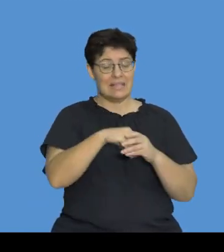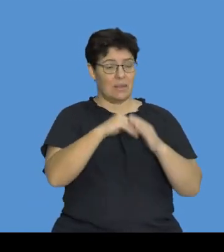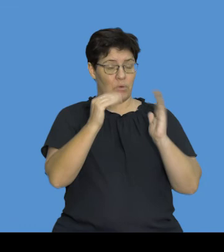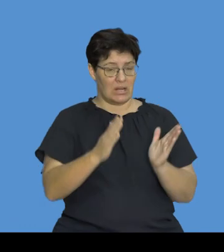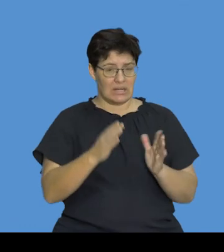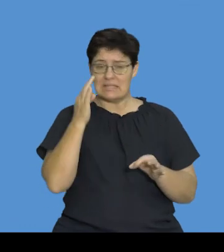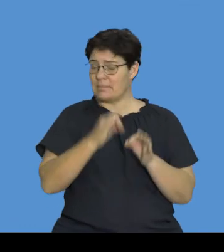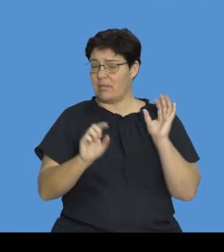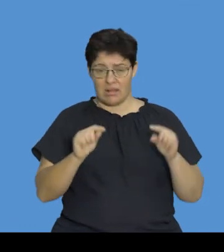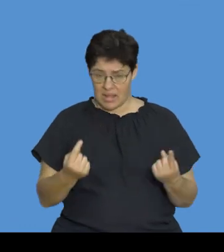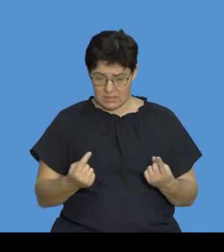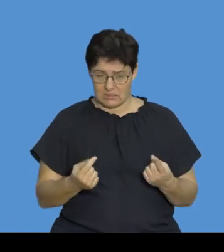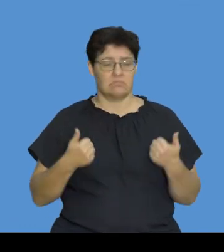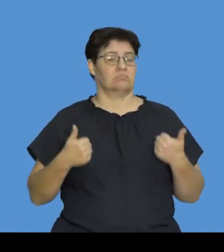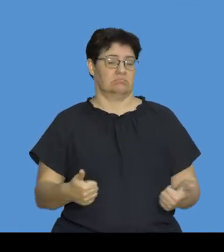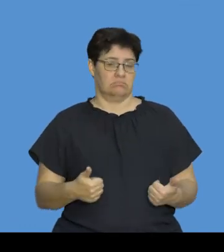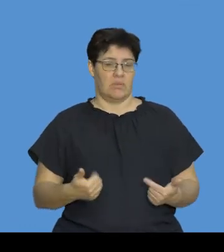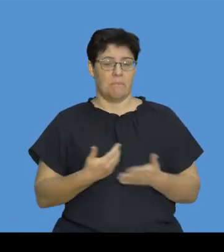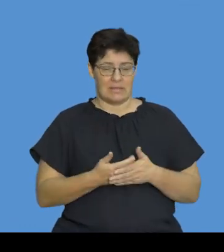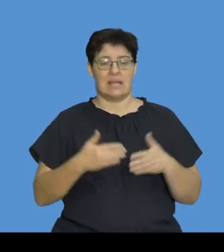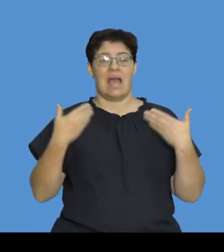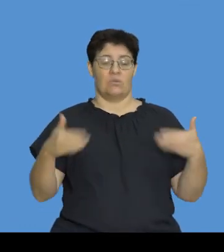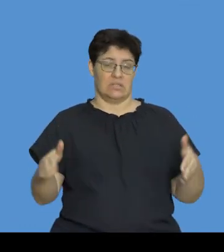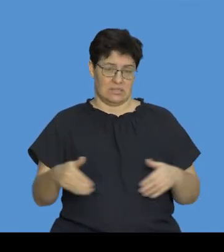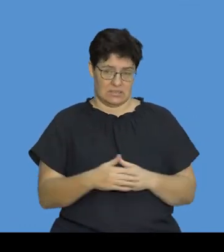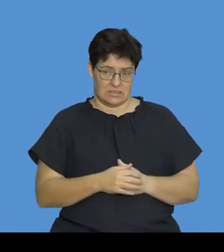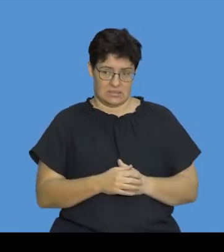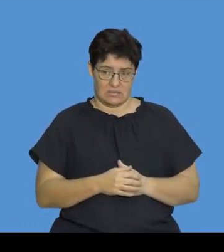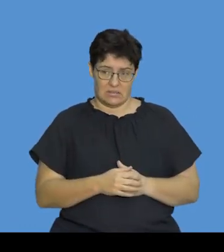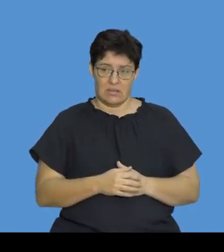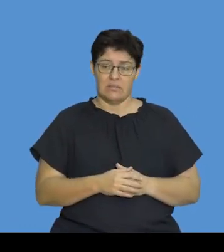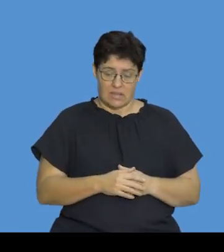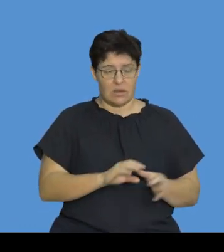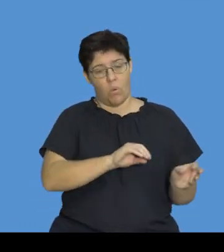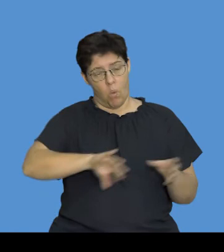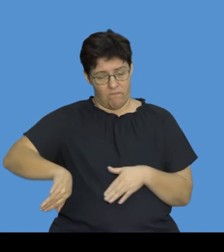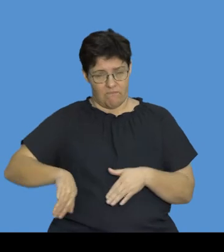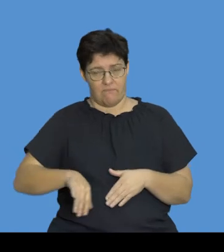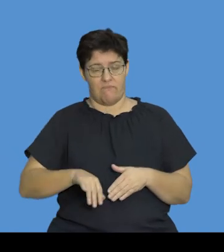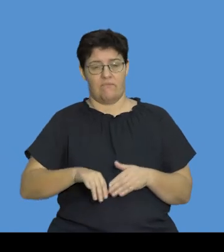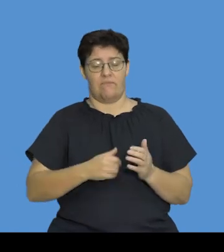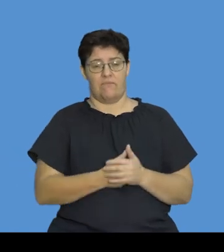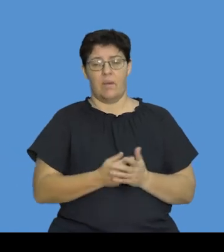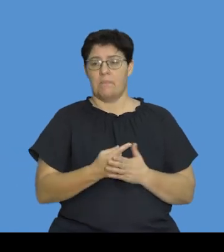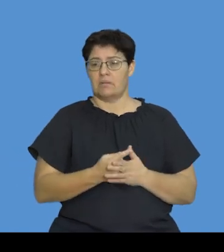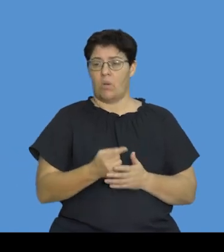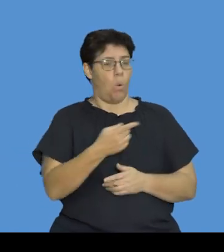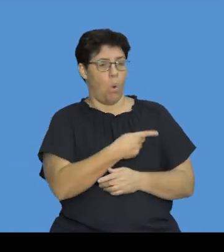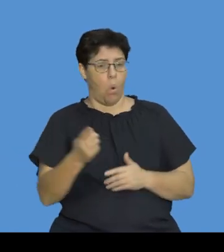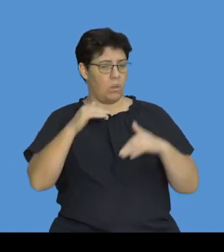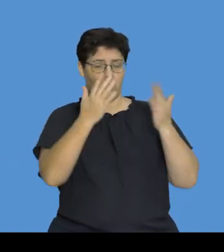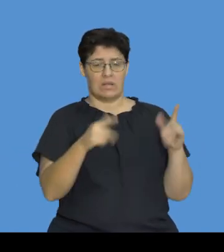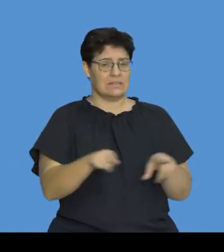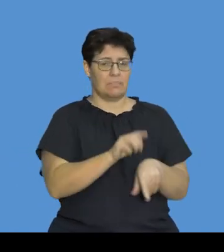can't simplify, good. You must go outside the bracket and then remove the brackets. But you can't remove all brackets